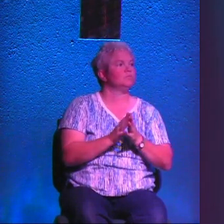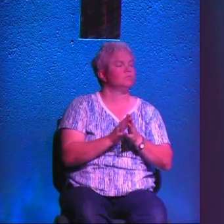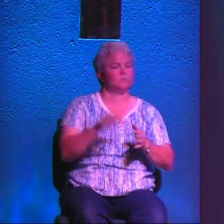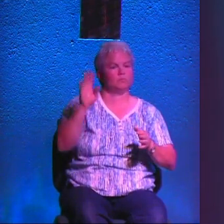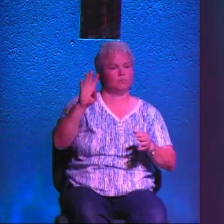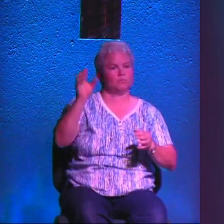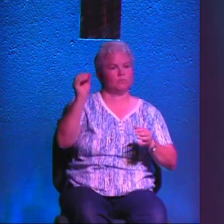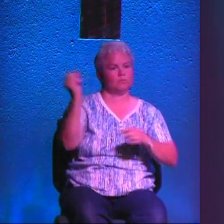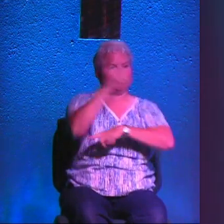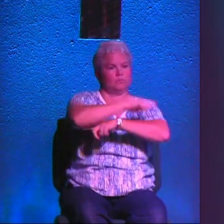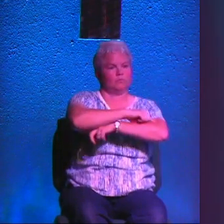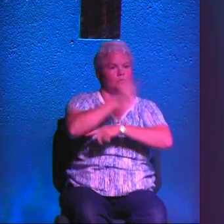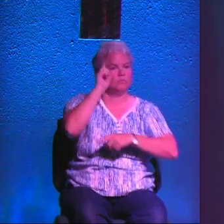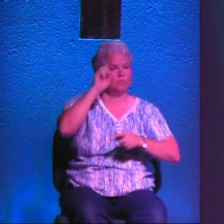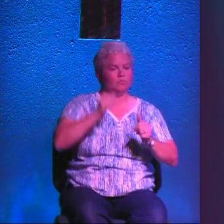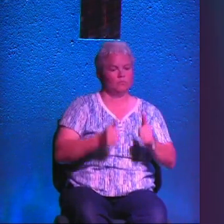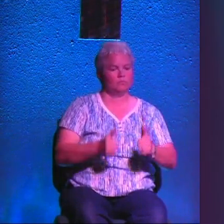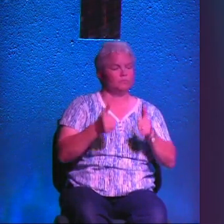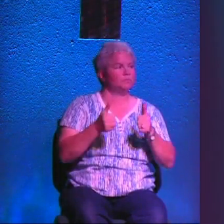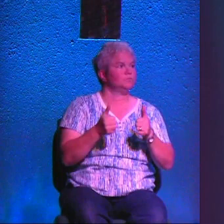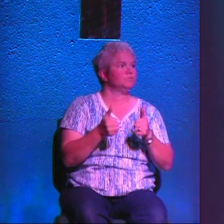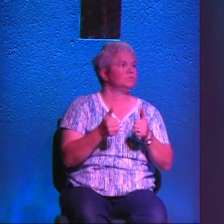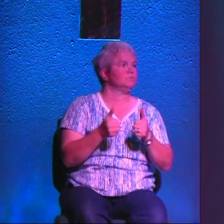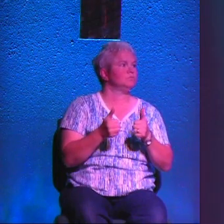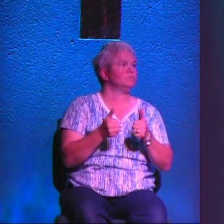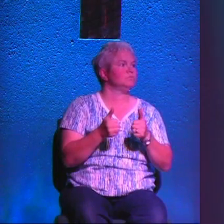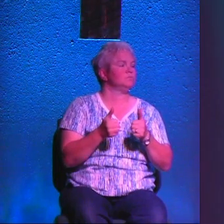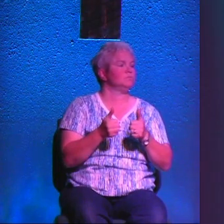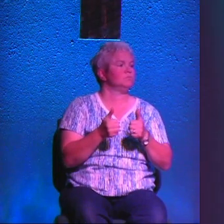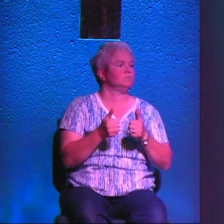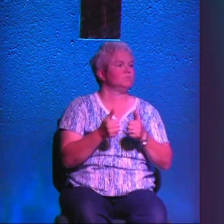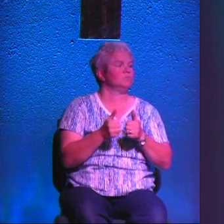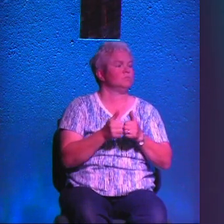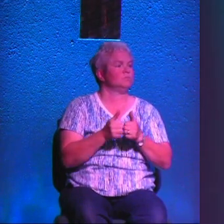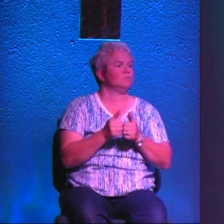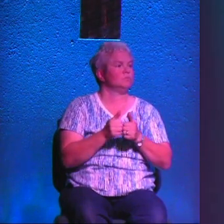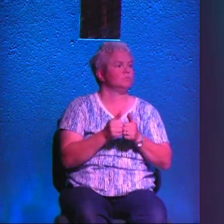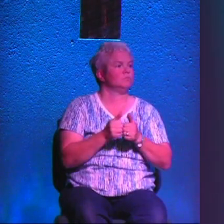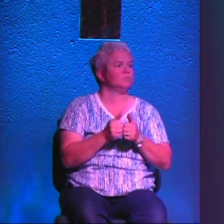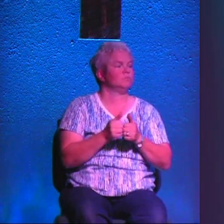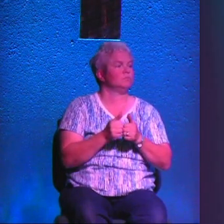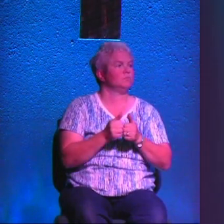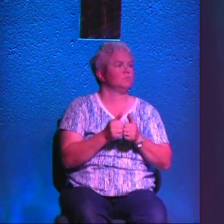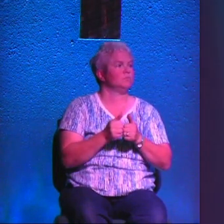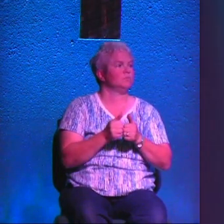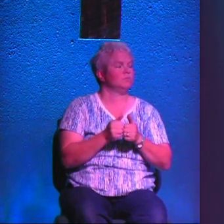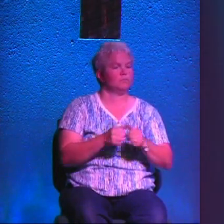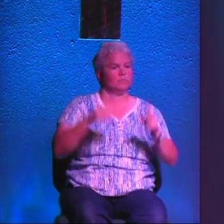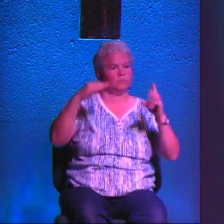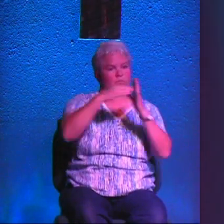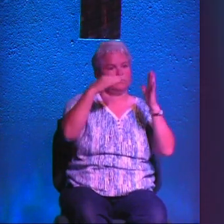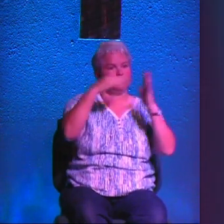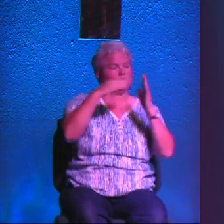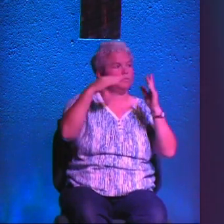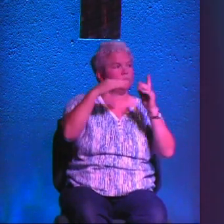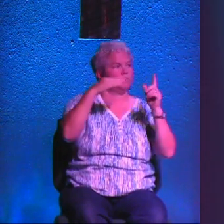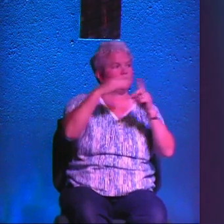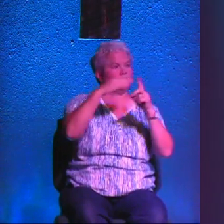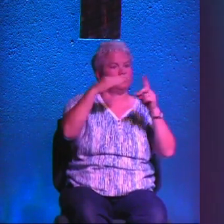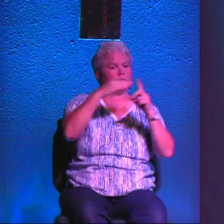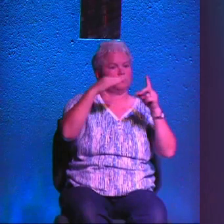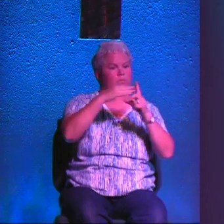So 40 Days for Life, please sign up for that. And then another announcement I was asked to make is to remind everybody of